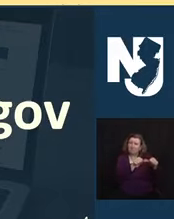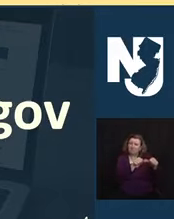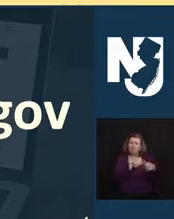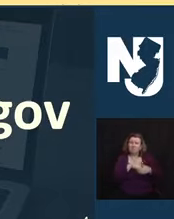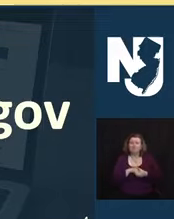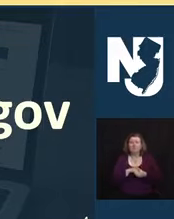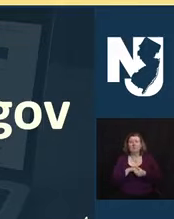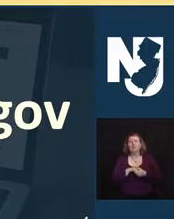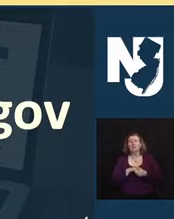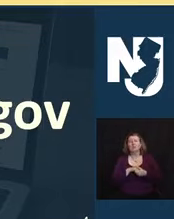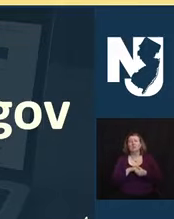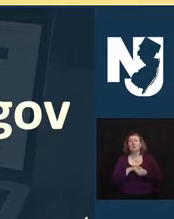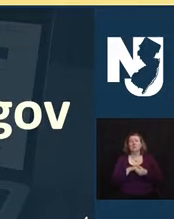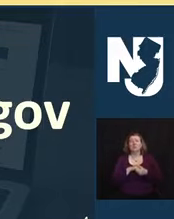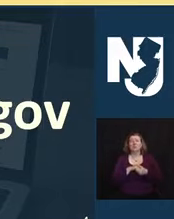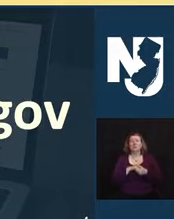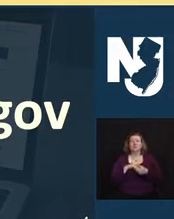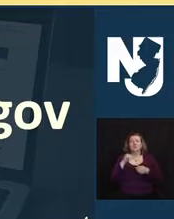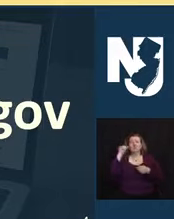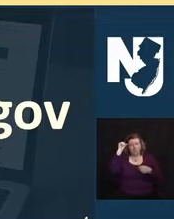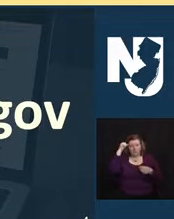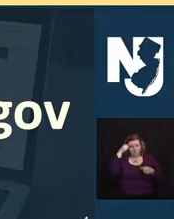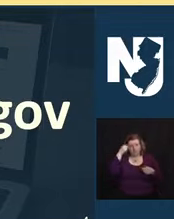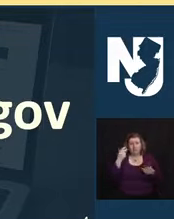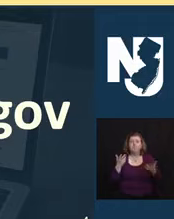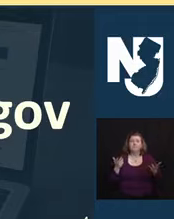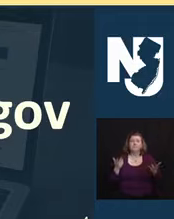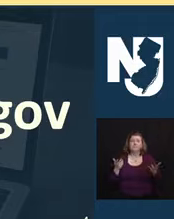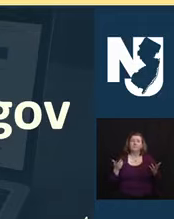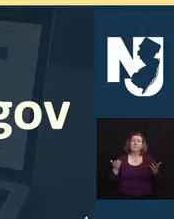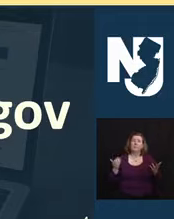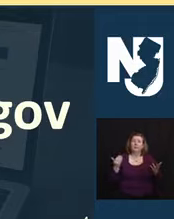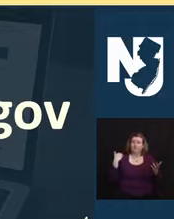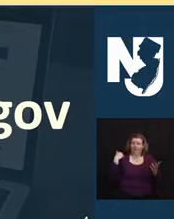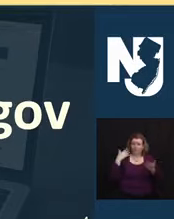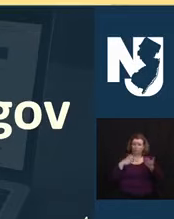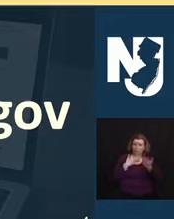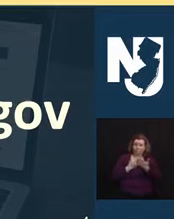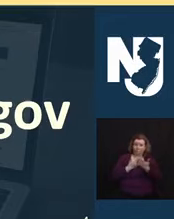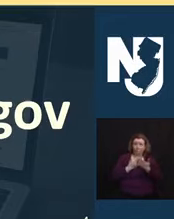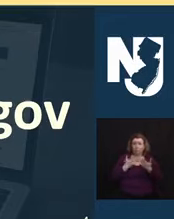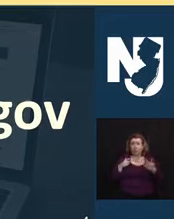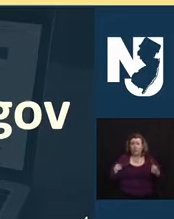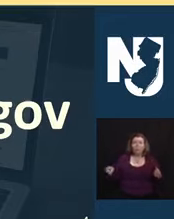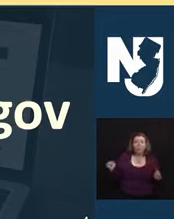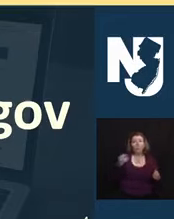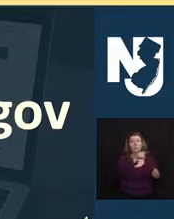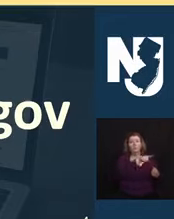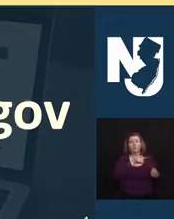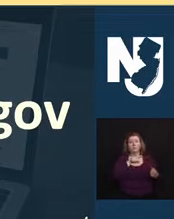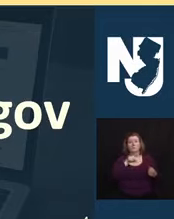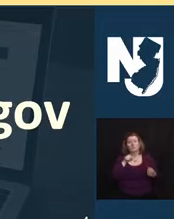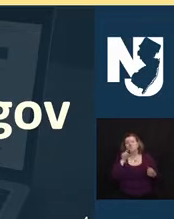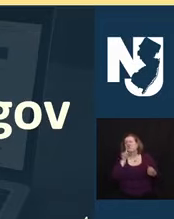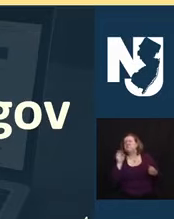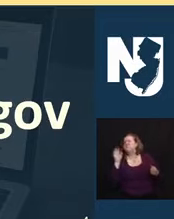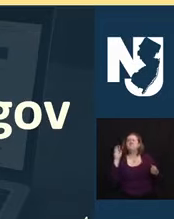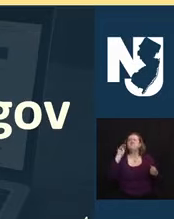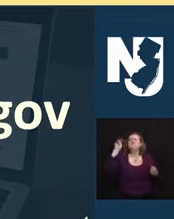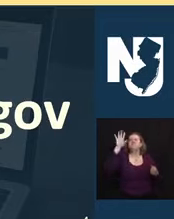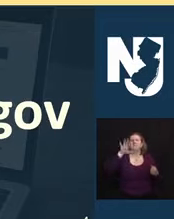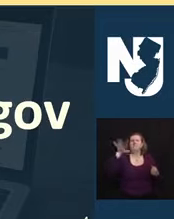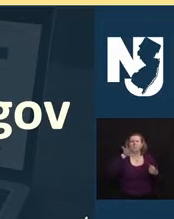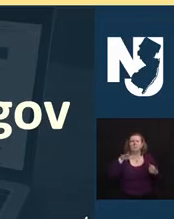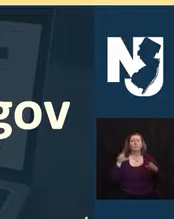just a challenge, because if the past has shown us anything, it is that you all, by the millions, are up to that task.